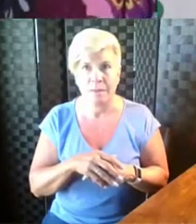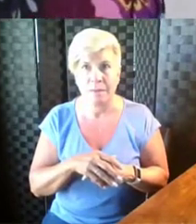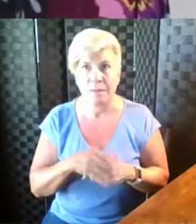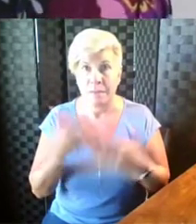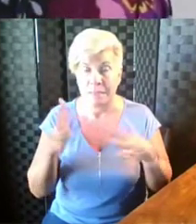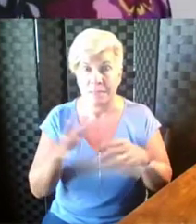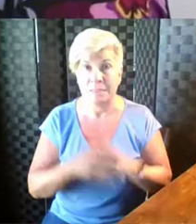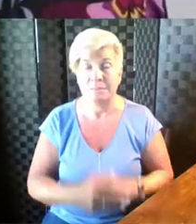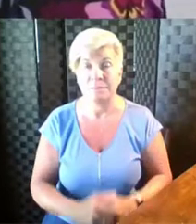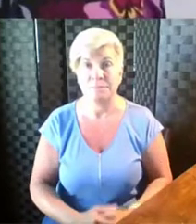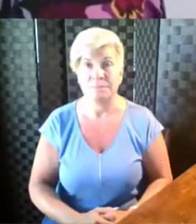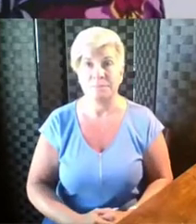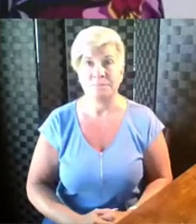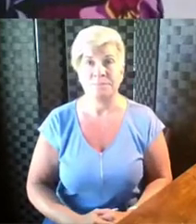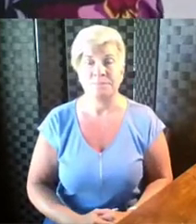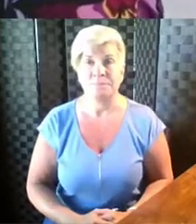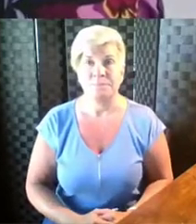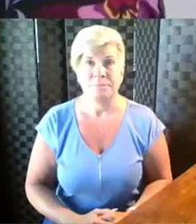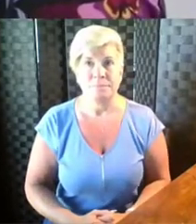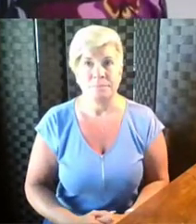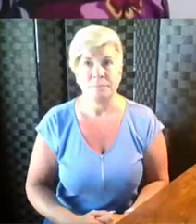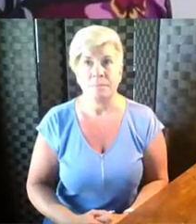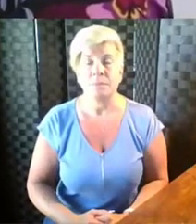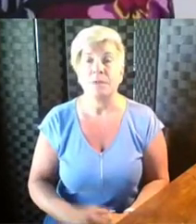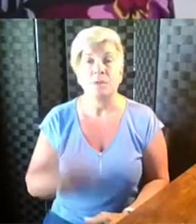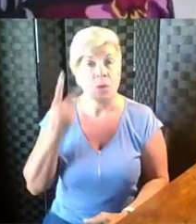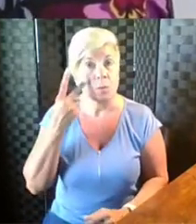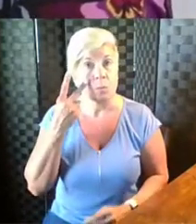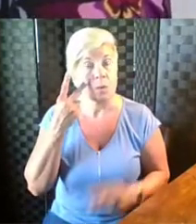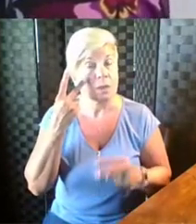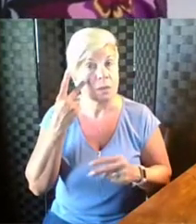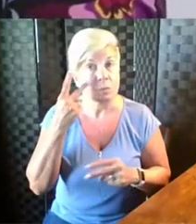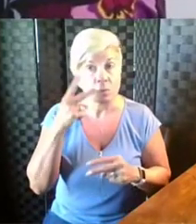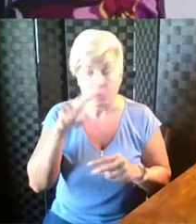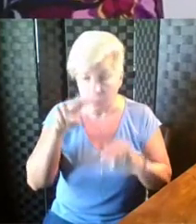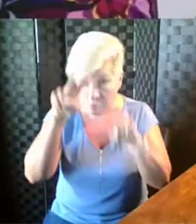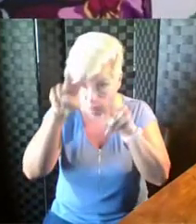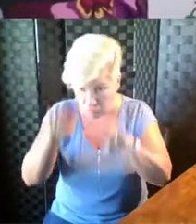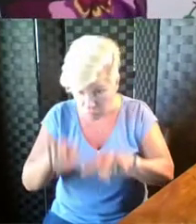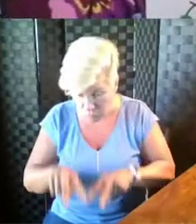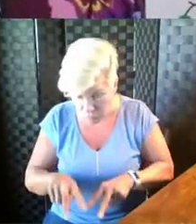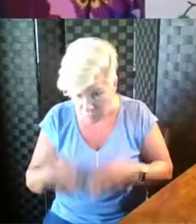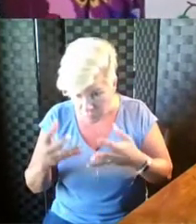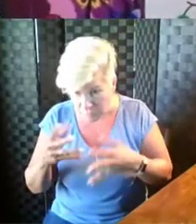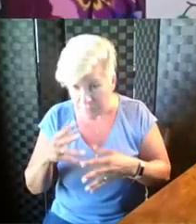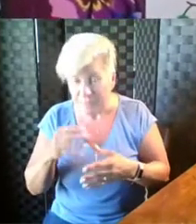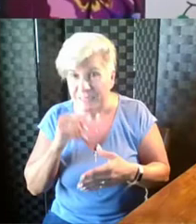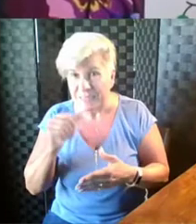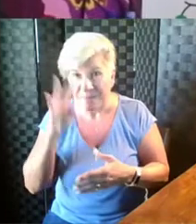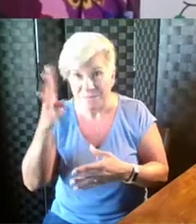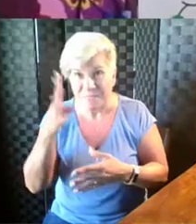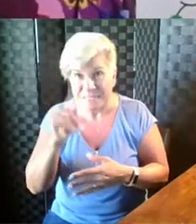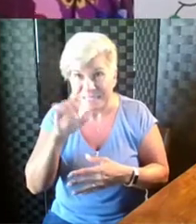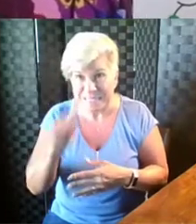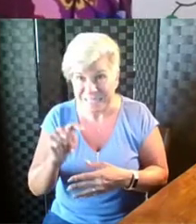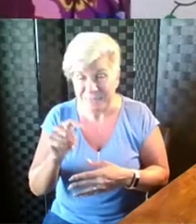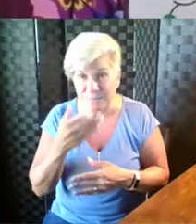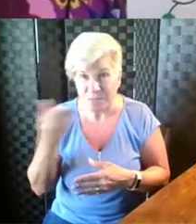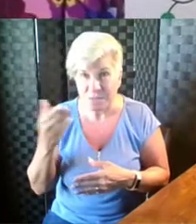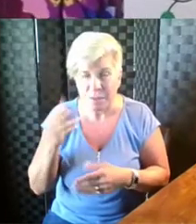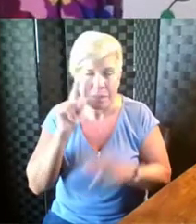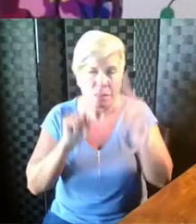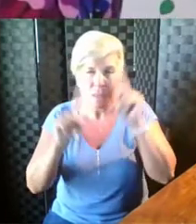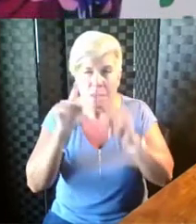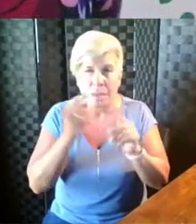And that's it. Okay, so we've looked at our nonfiction text features. We're thinking about the